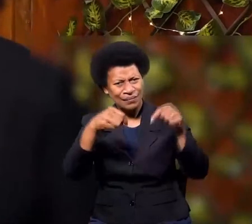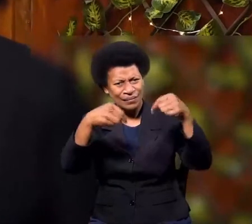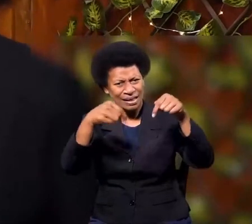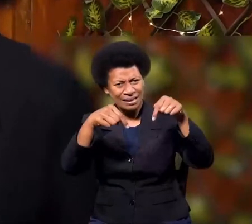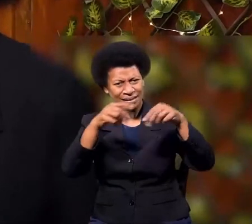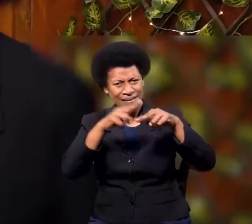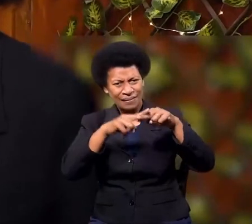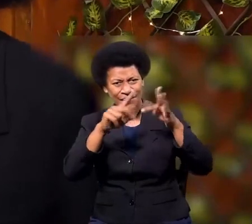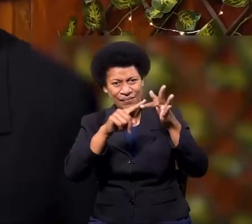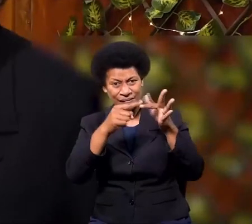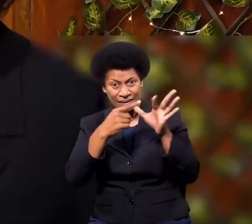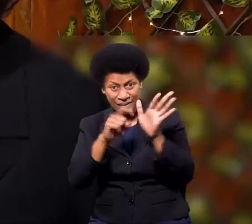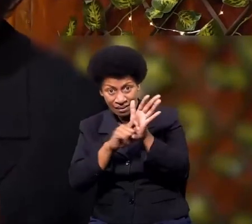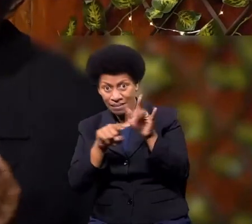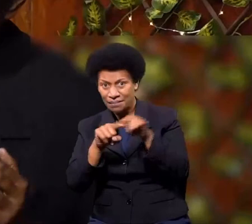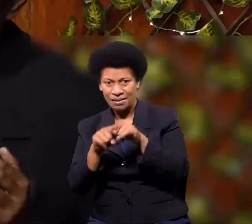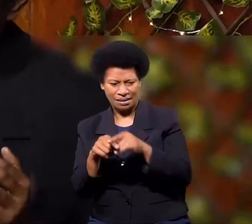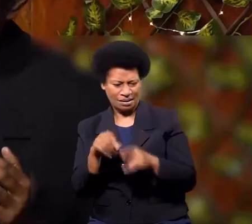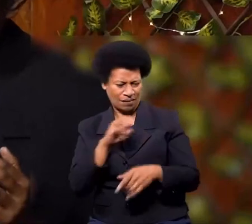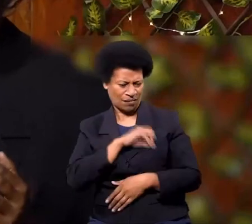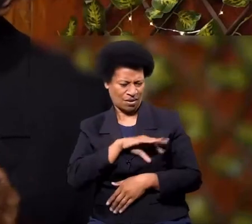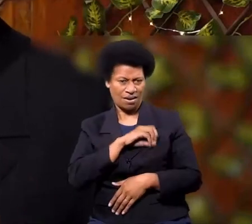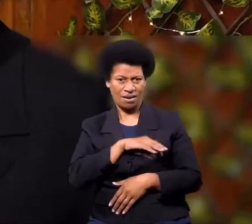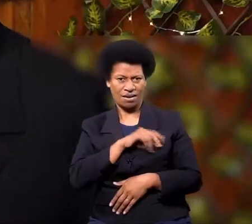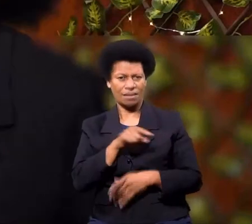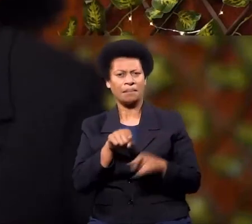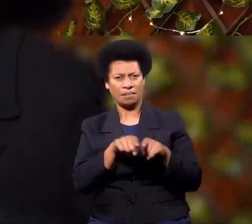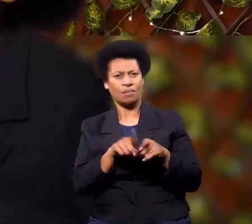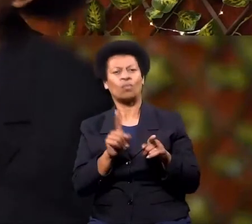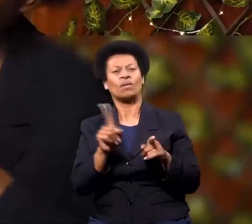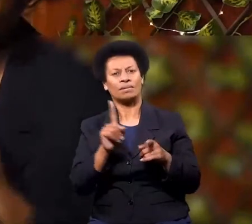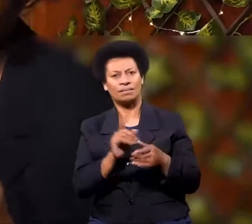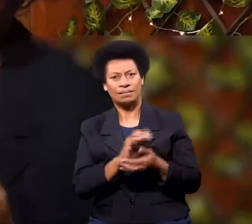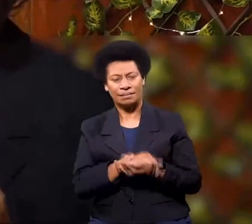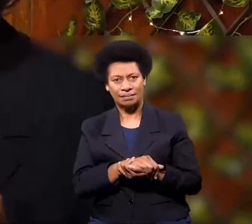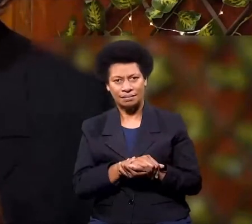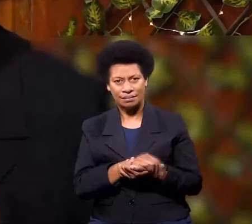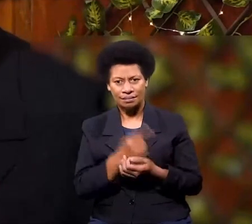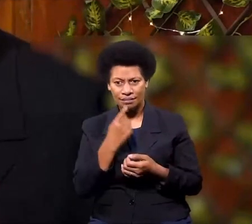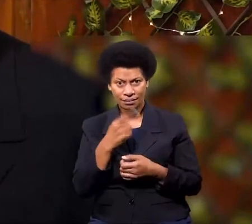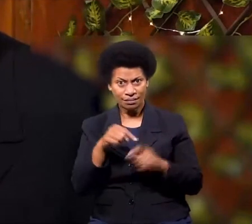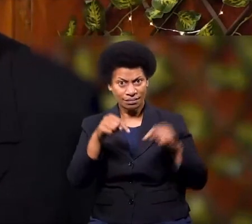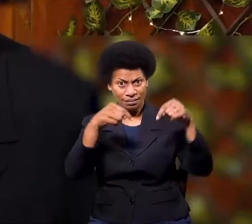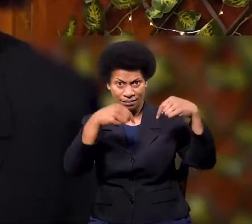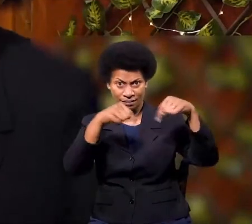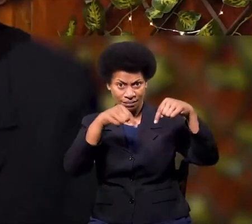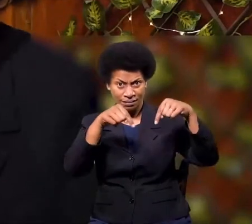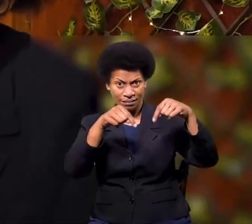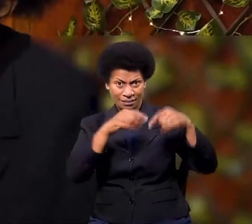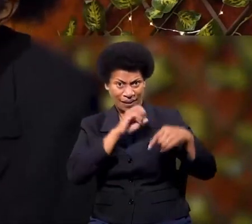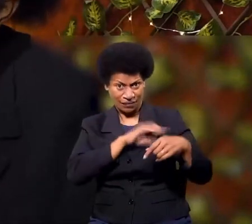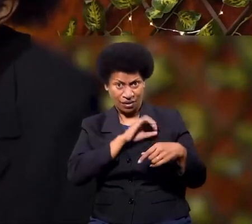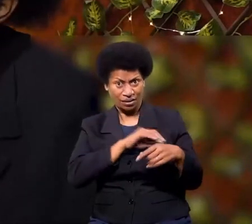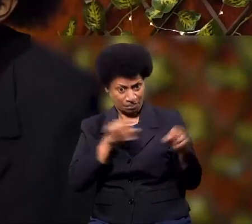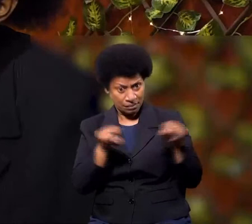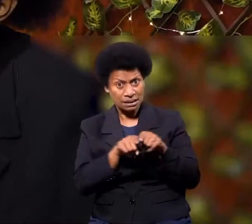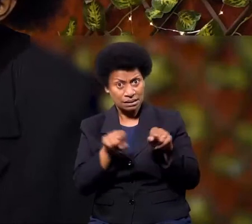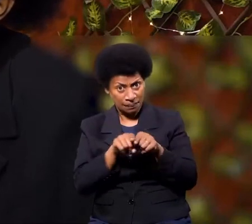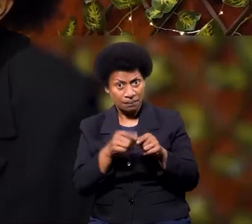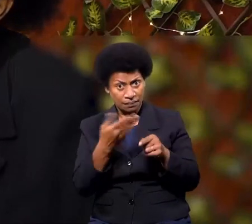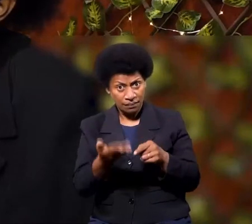afraid. Now, do you think that the expression fear of the Lord also means to be